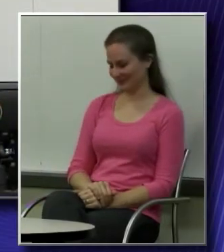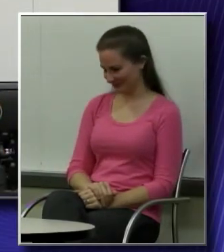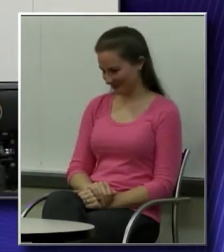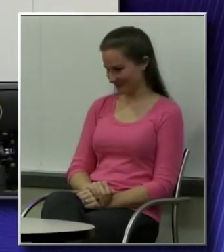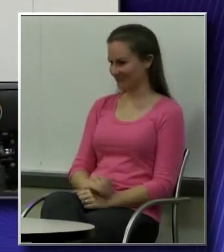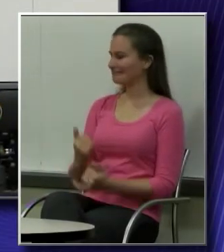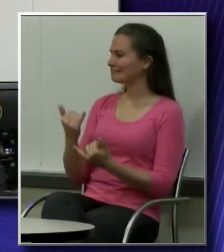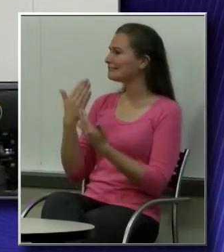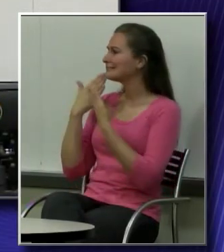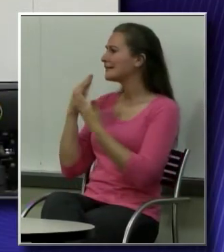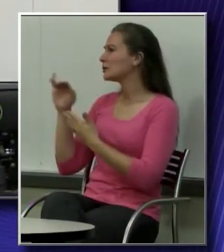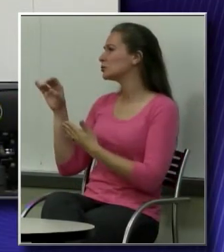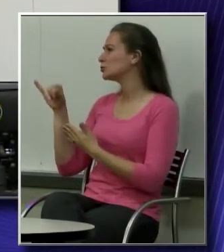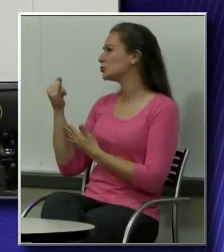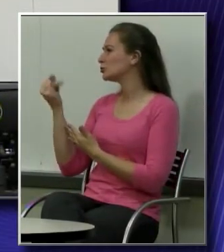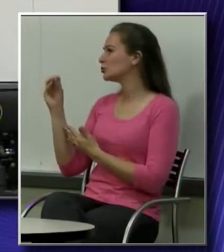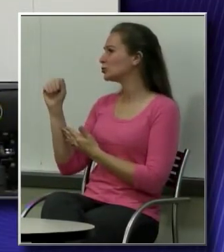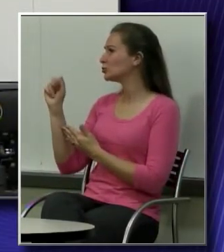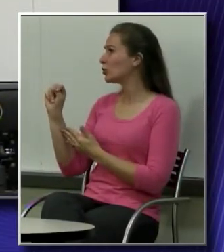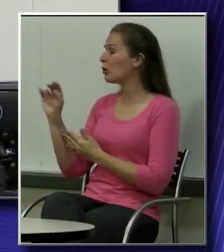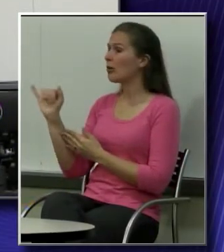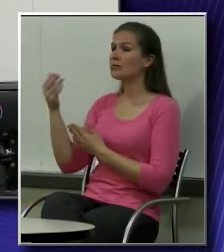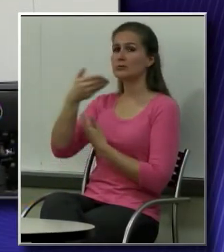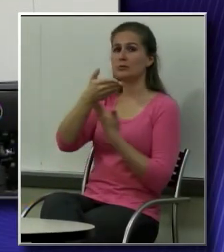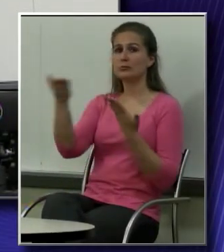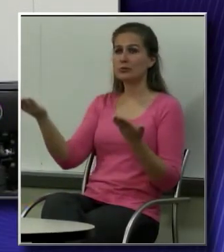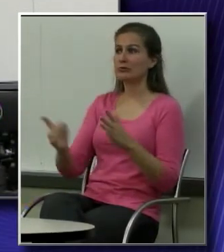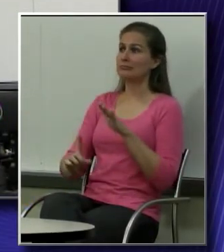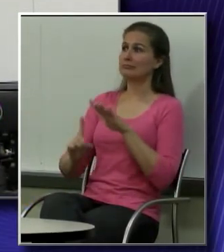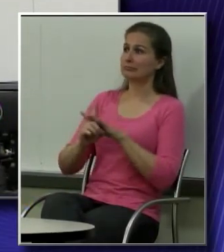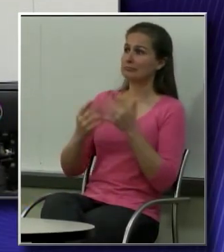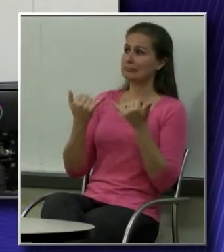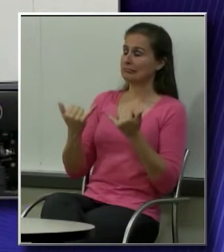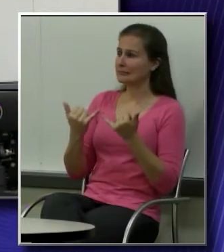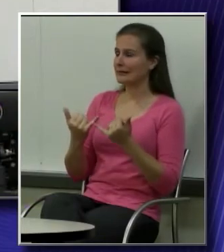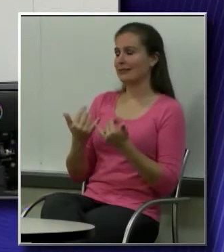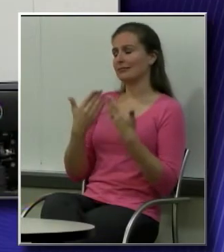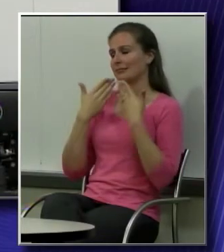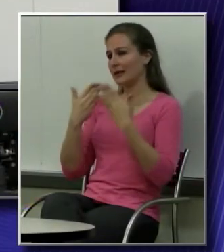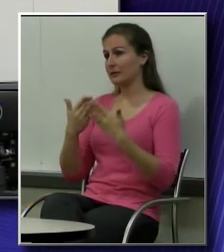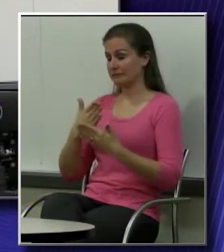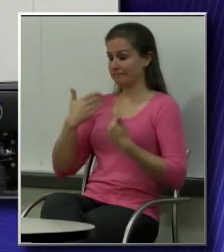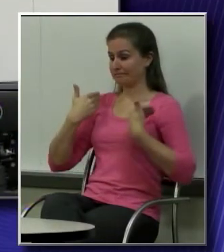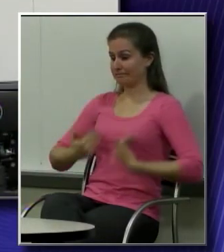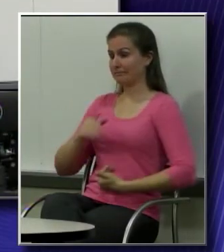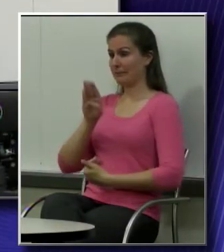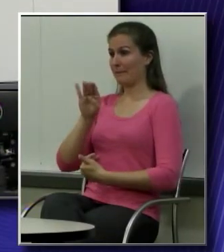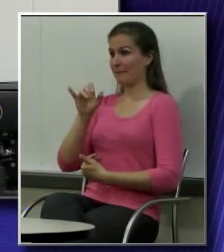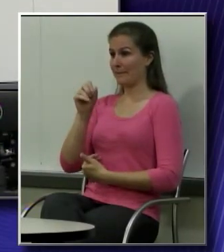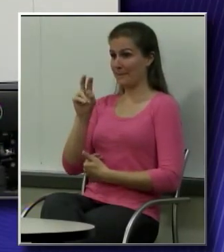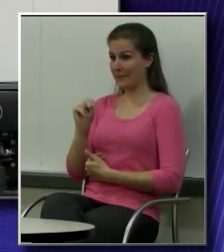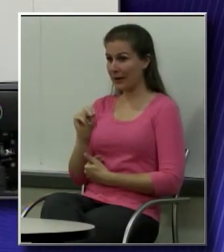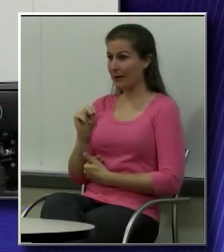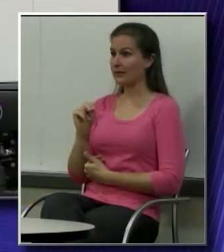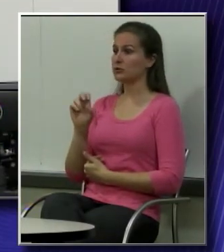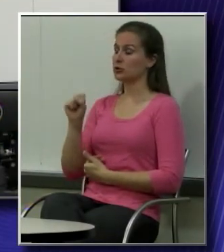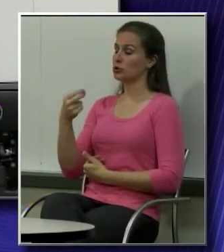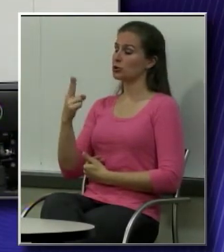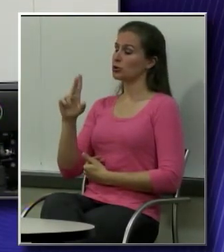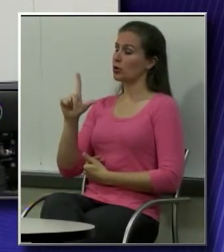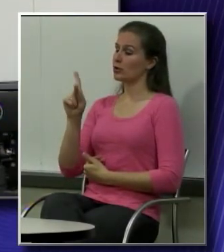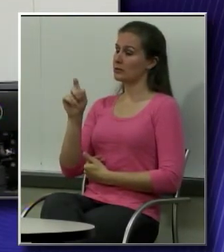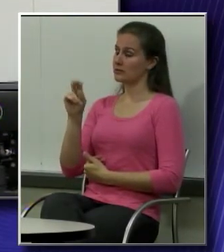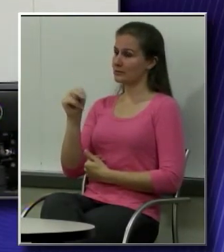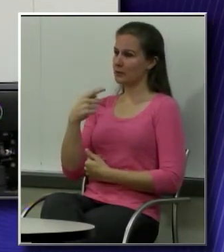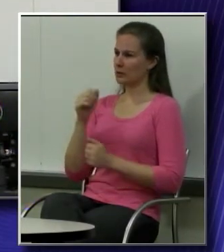Thank you, Joan, and thank you for being here tonight. I'm Brian Shulkin, also with the Small Business and Technology Development Center, and it is